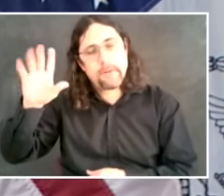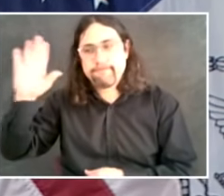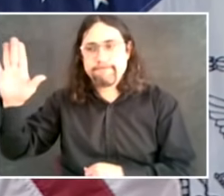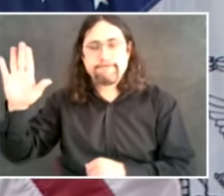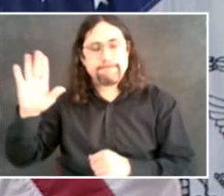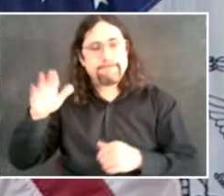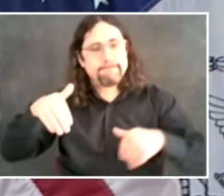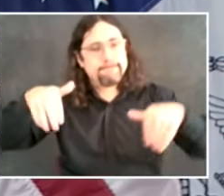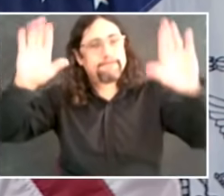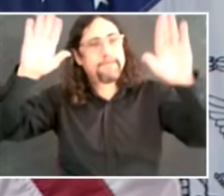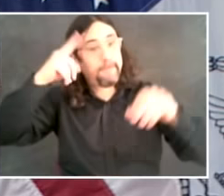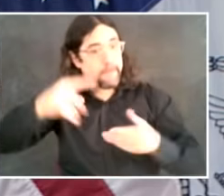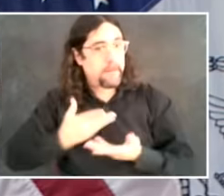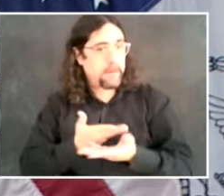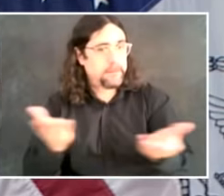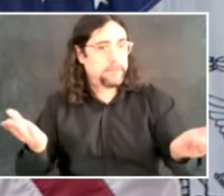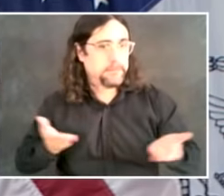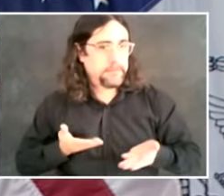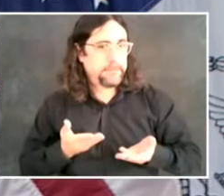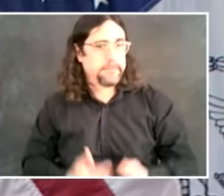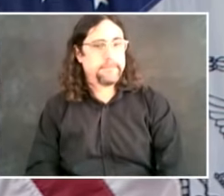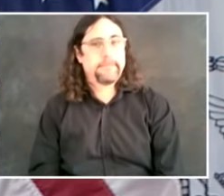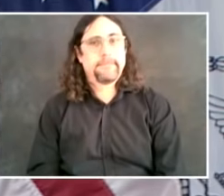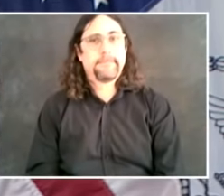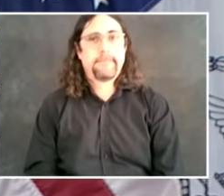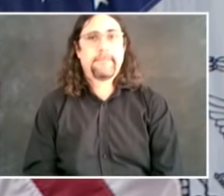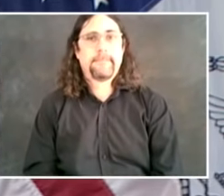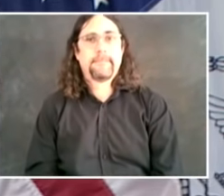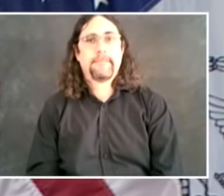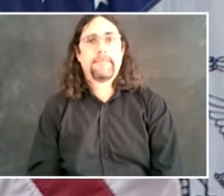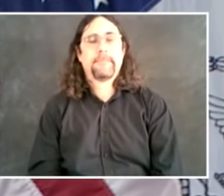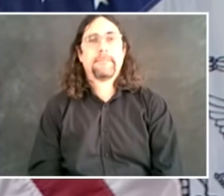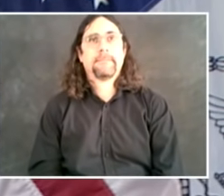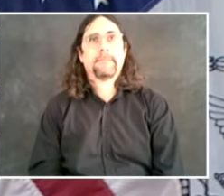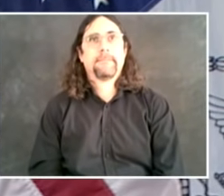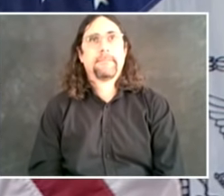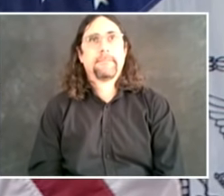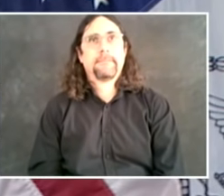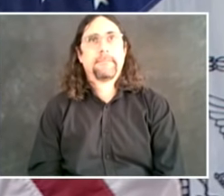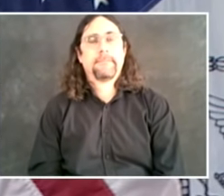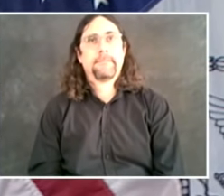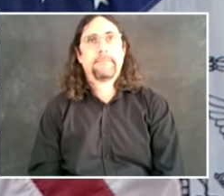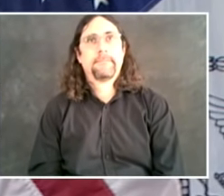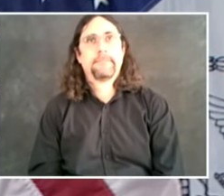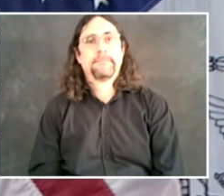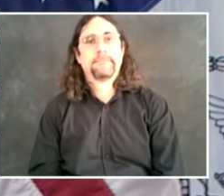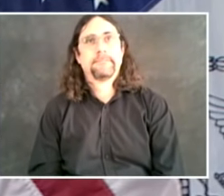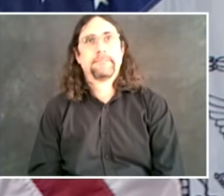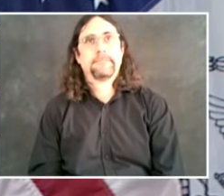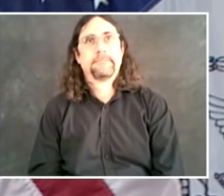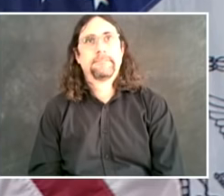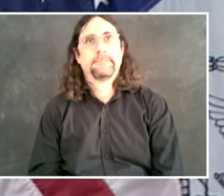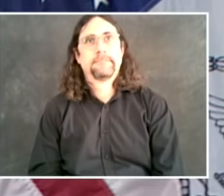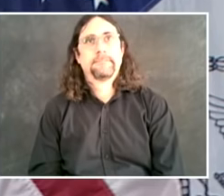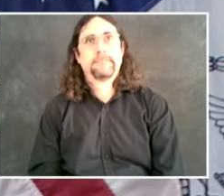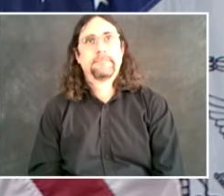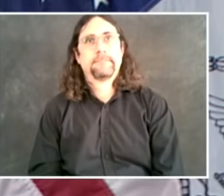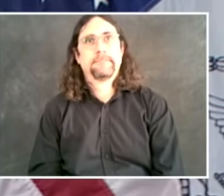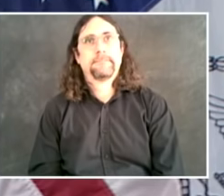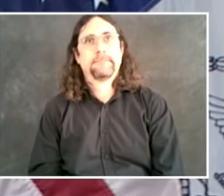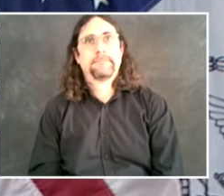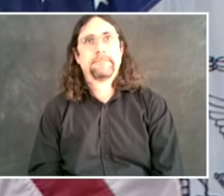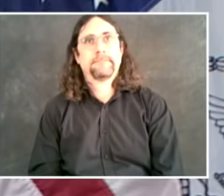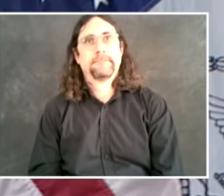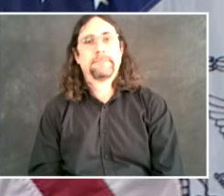we have an example of heroism in Paul. We have an example of people doing the right thing every day in New York City.